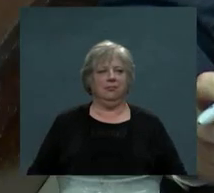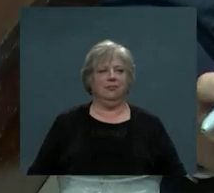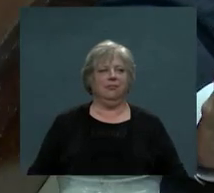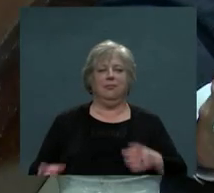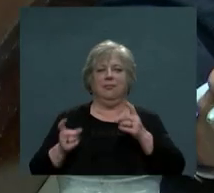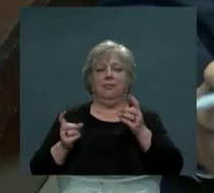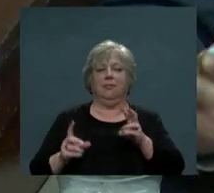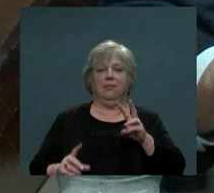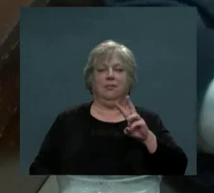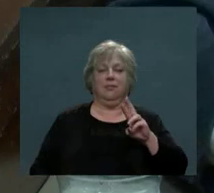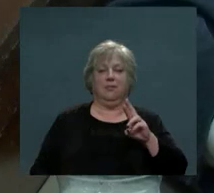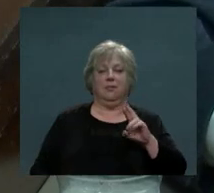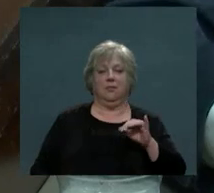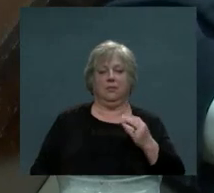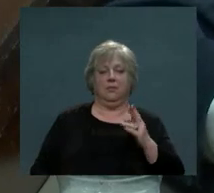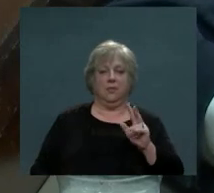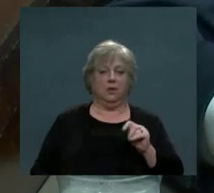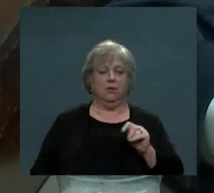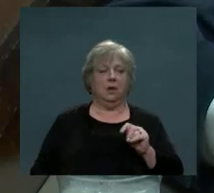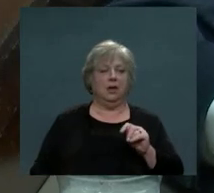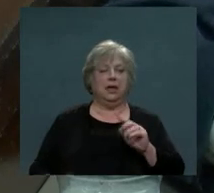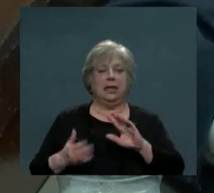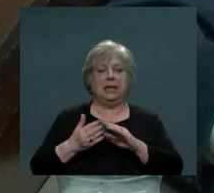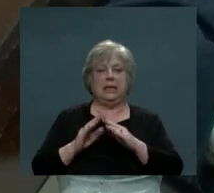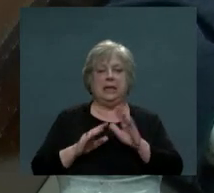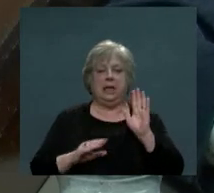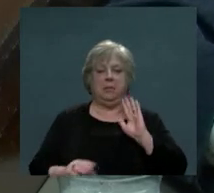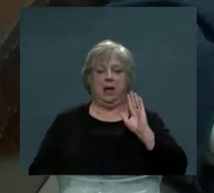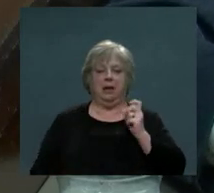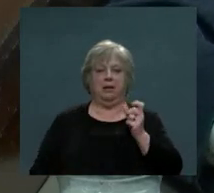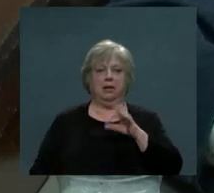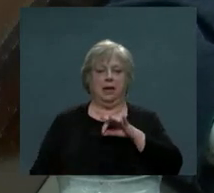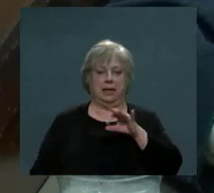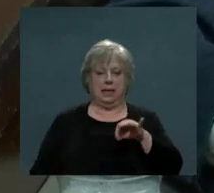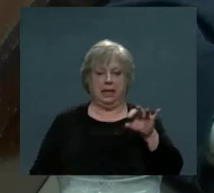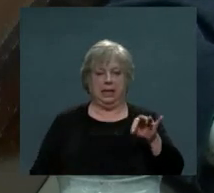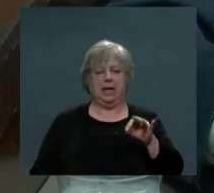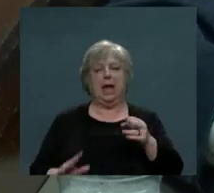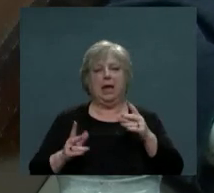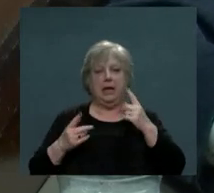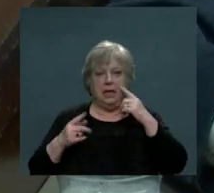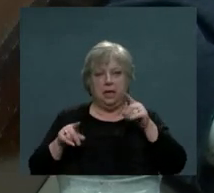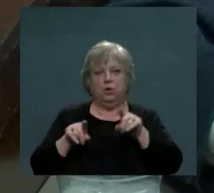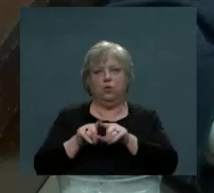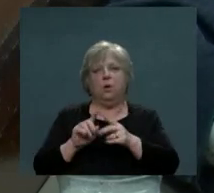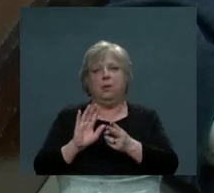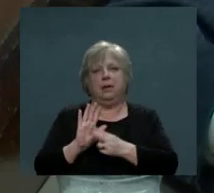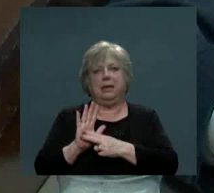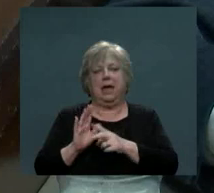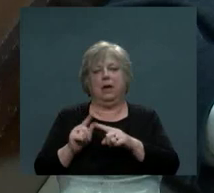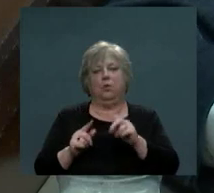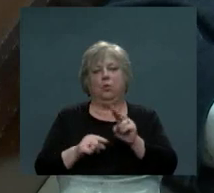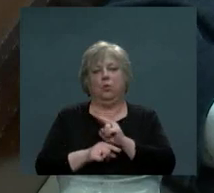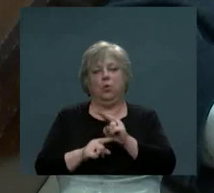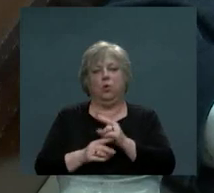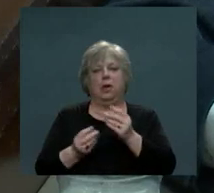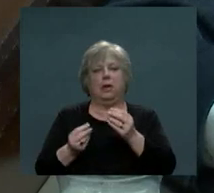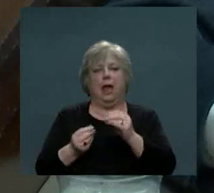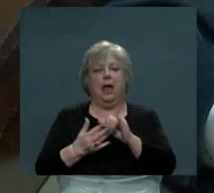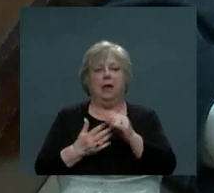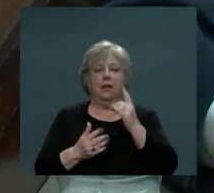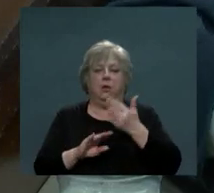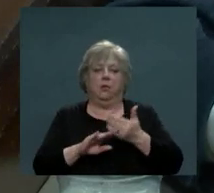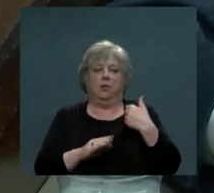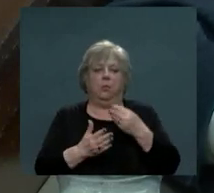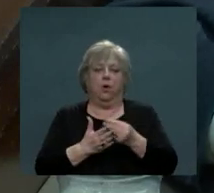Director Wright, the city in 1999 entered into an agreement to use land that was